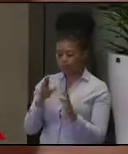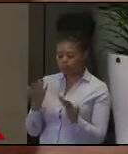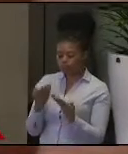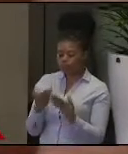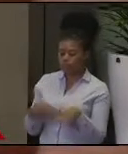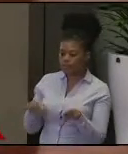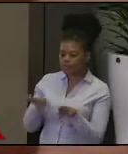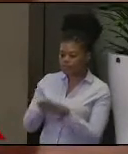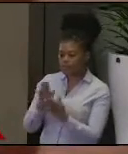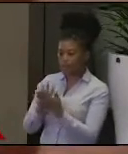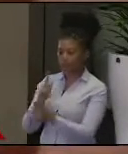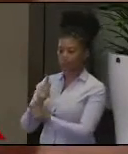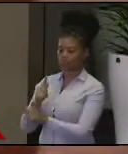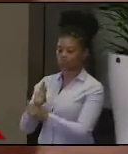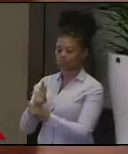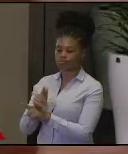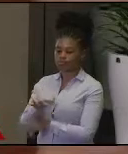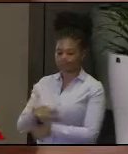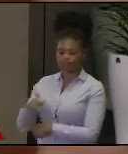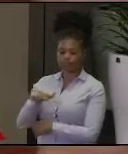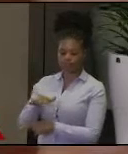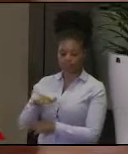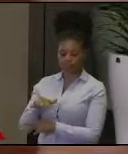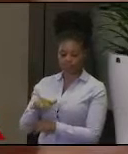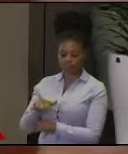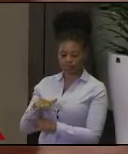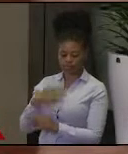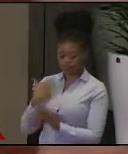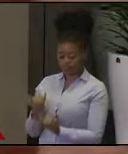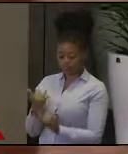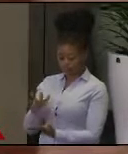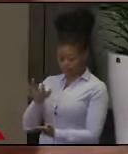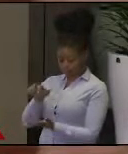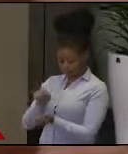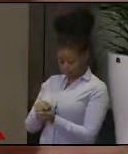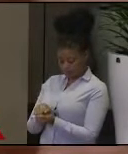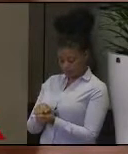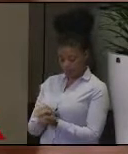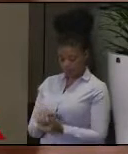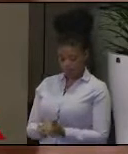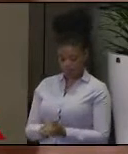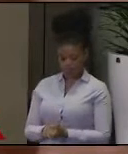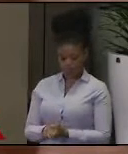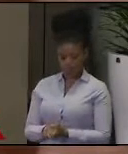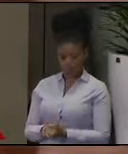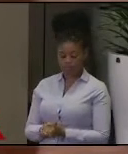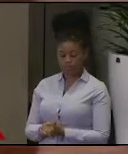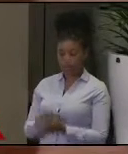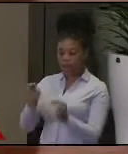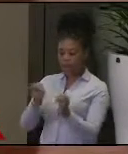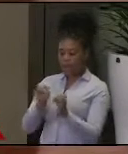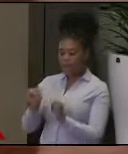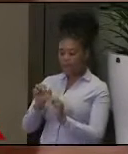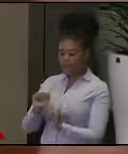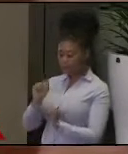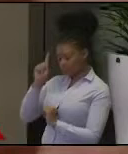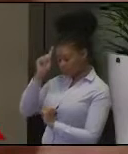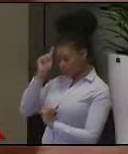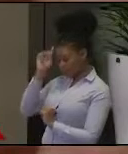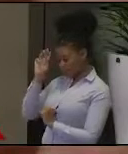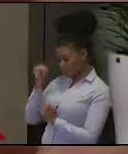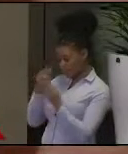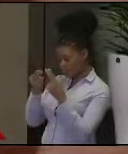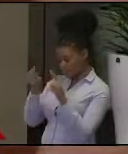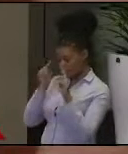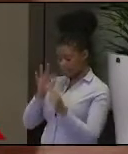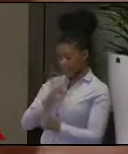the labor market. And I'm really concluding now. On behalf of the management of Nelson Mandela University,